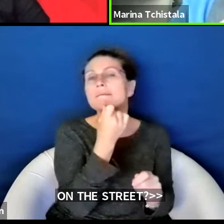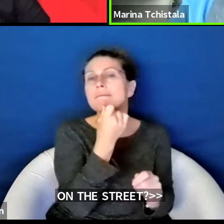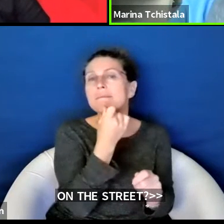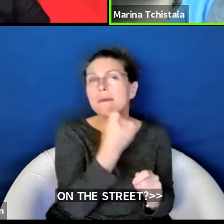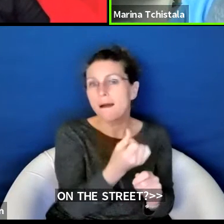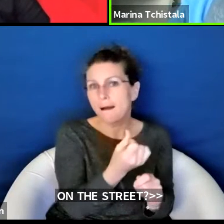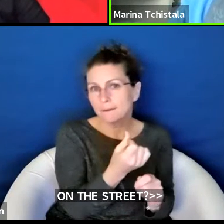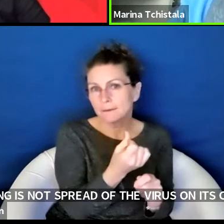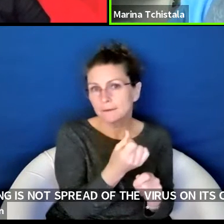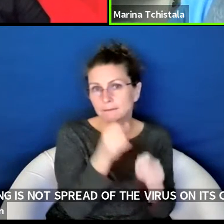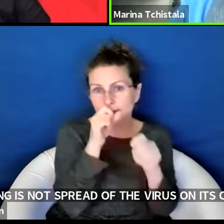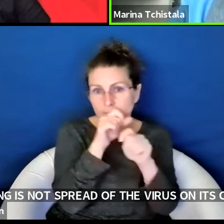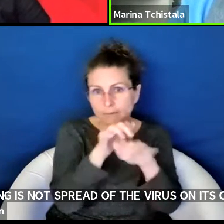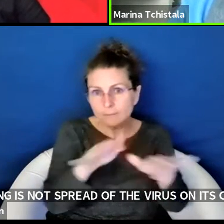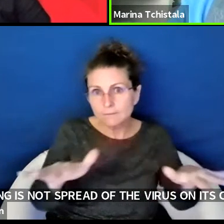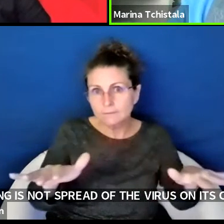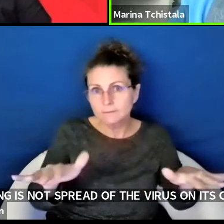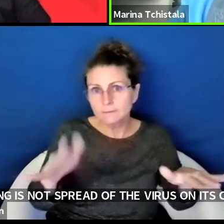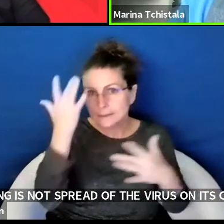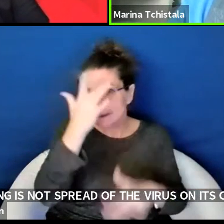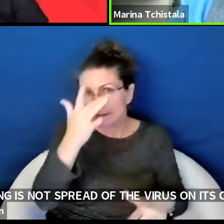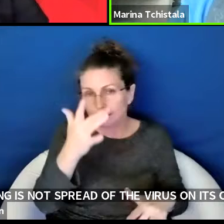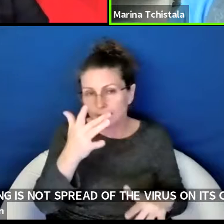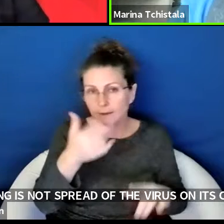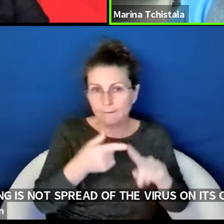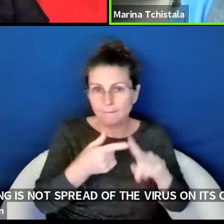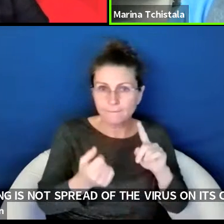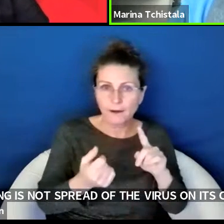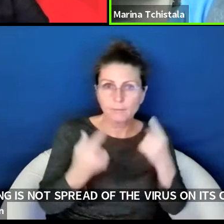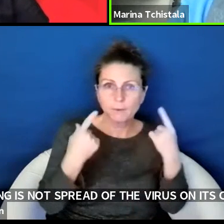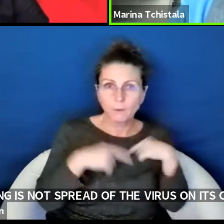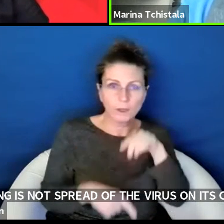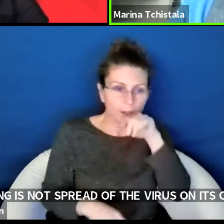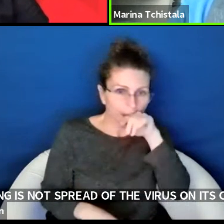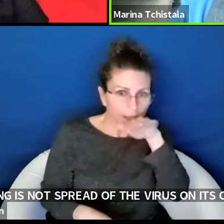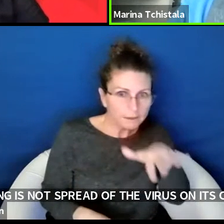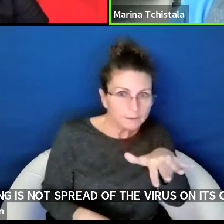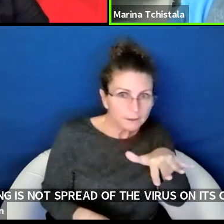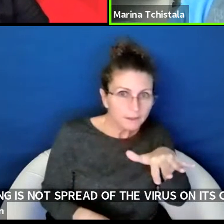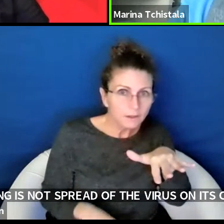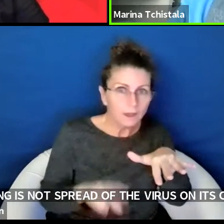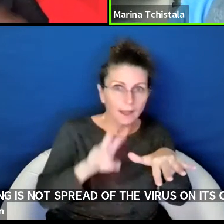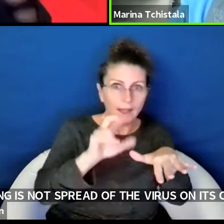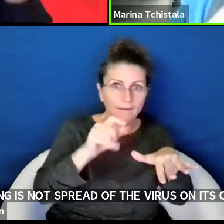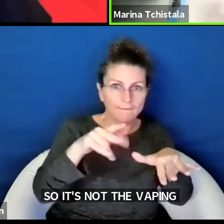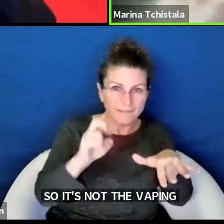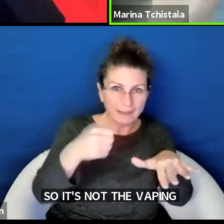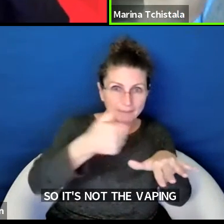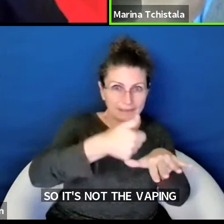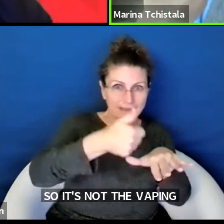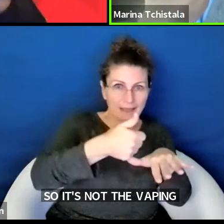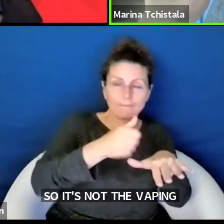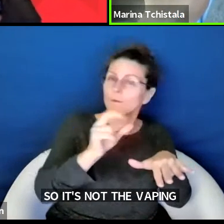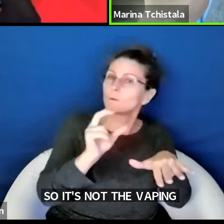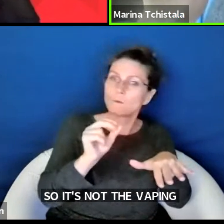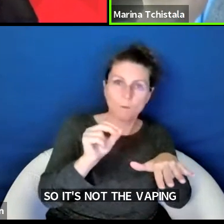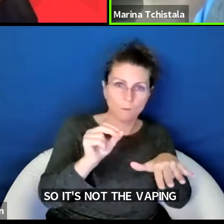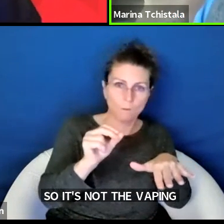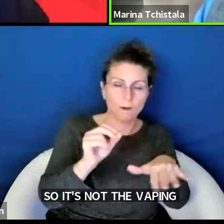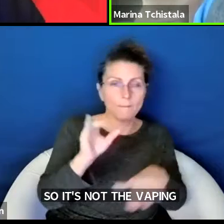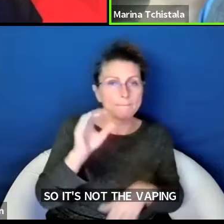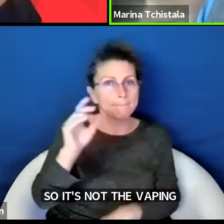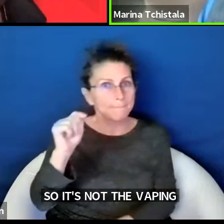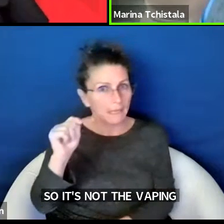fume. However, again, we should remember that, as I mentioned,